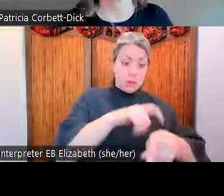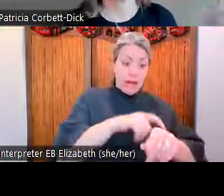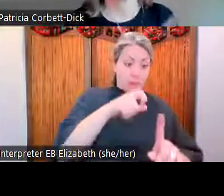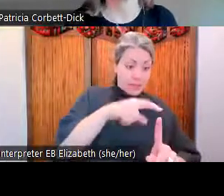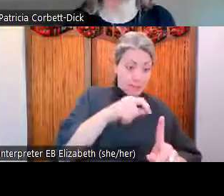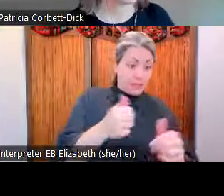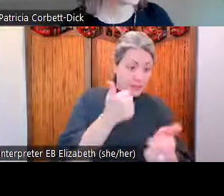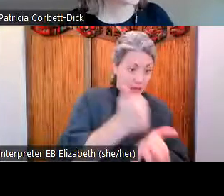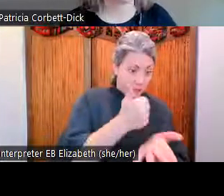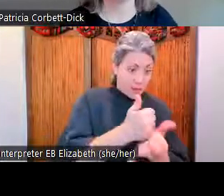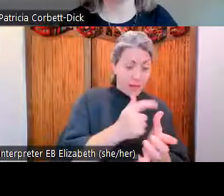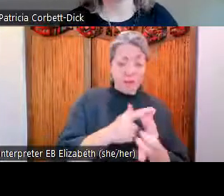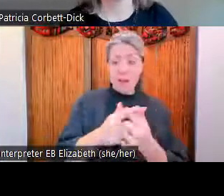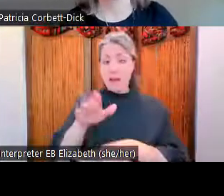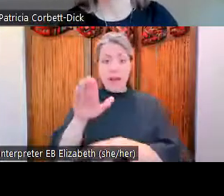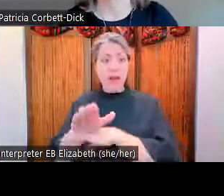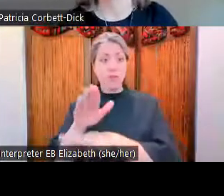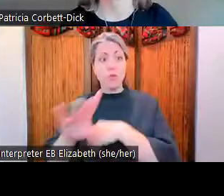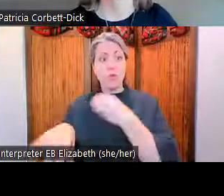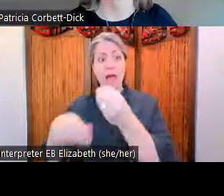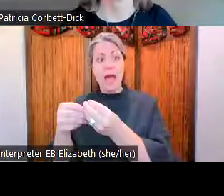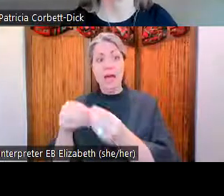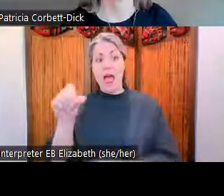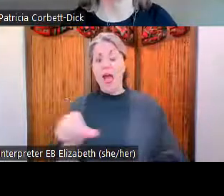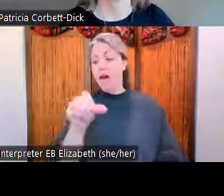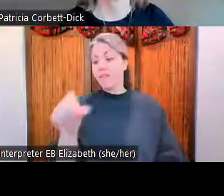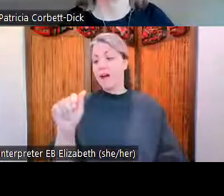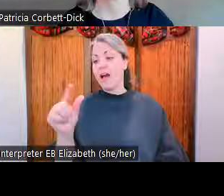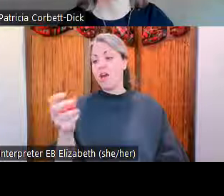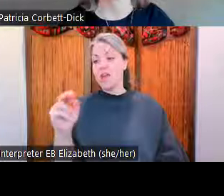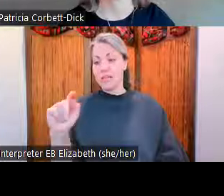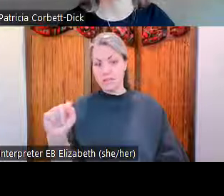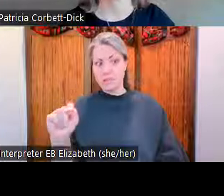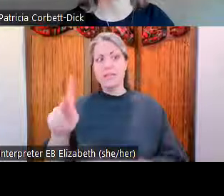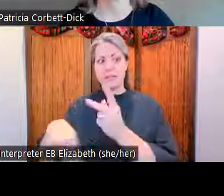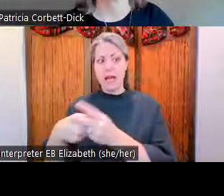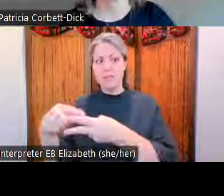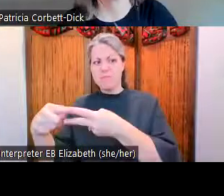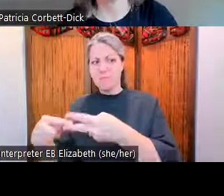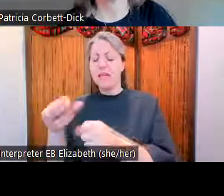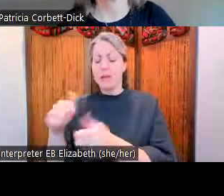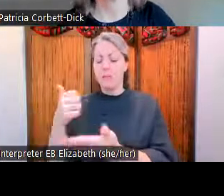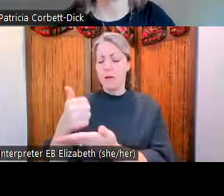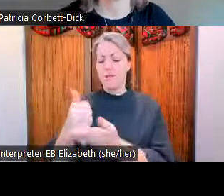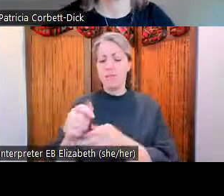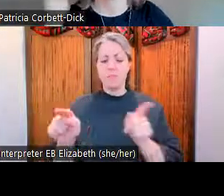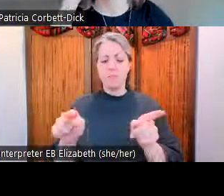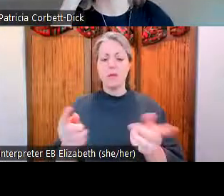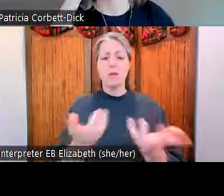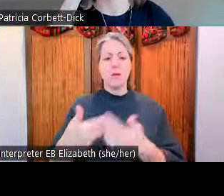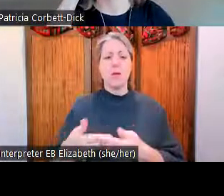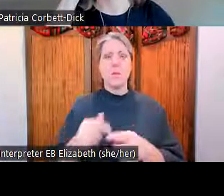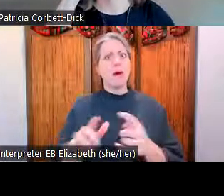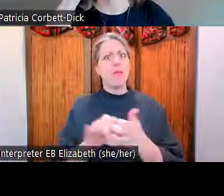off, adding in an afternoon non-stimulant like an alpha agonist can be useful. But again, these would be